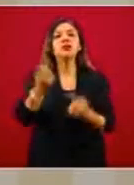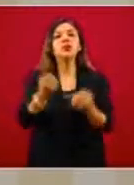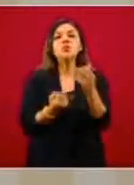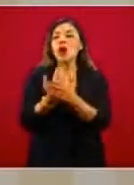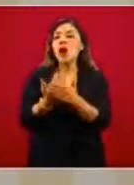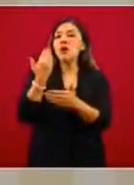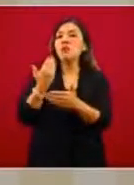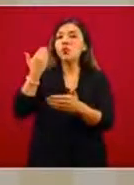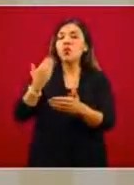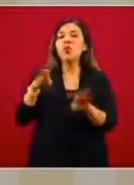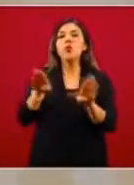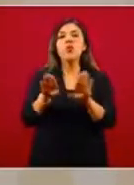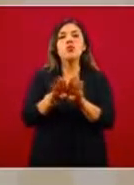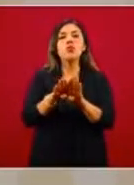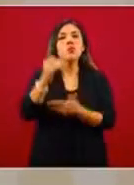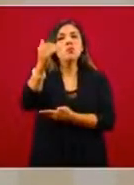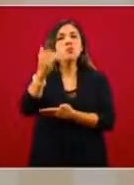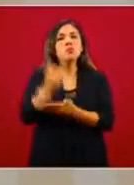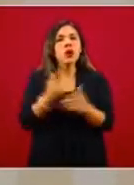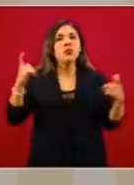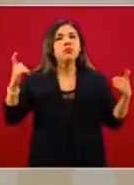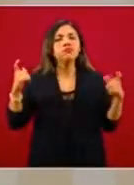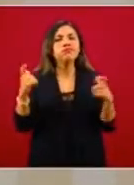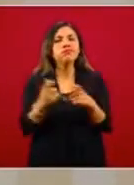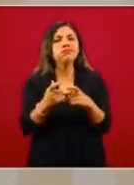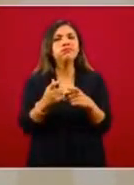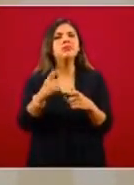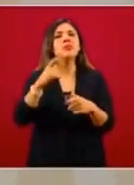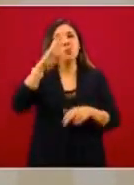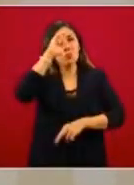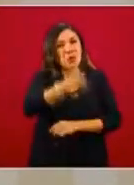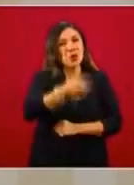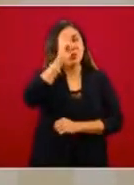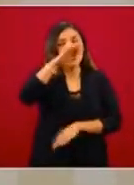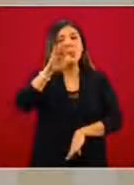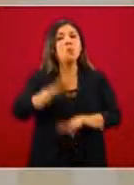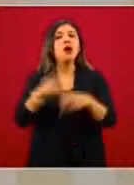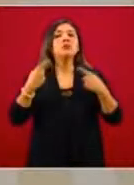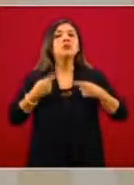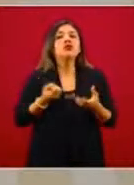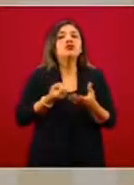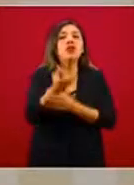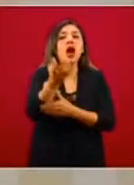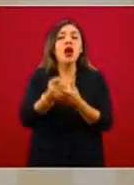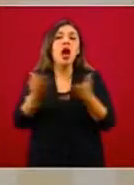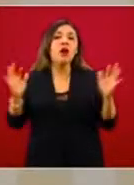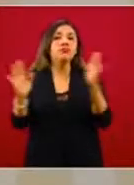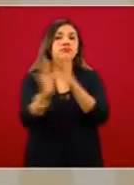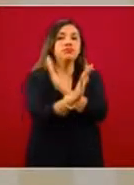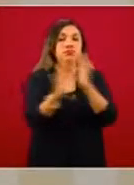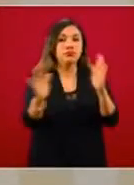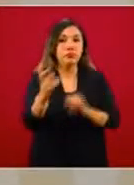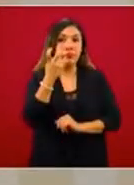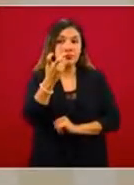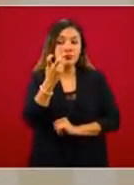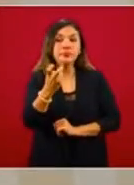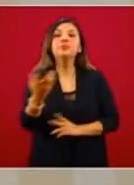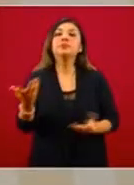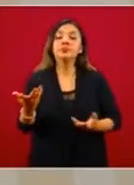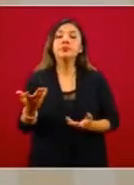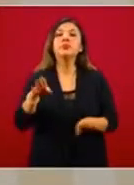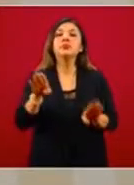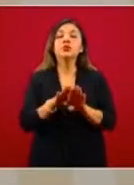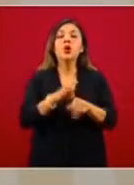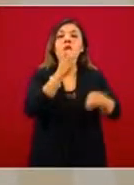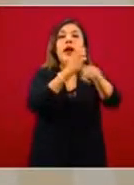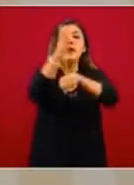to recent things that have happened where we've been trying to lessen restrictions, which has caused